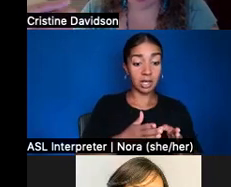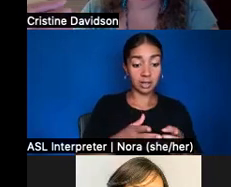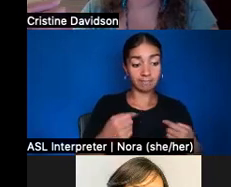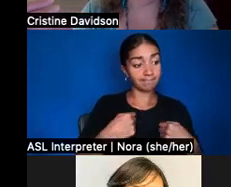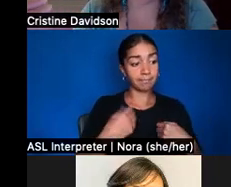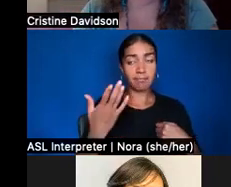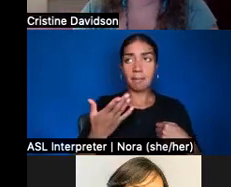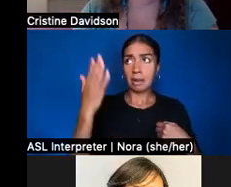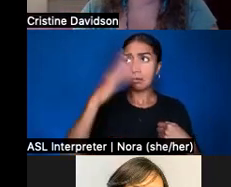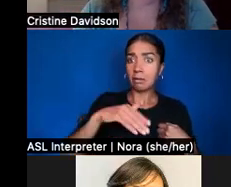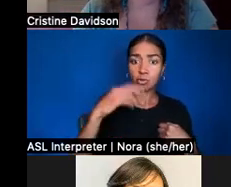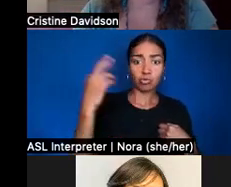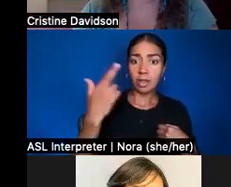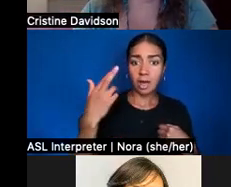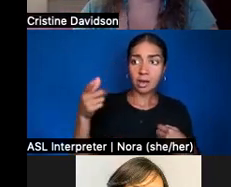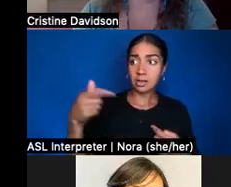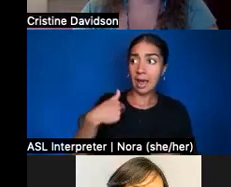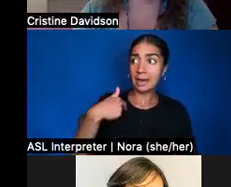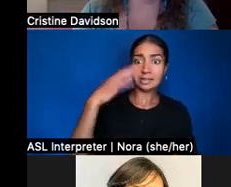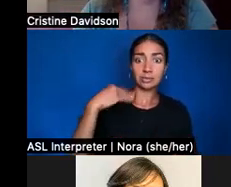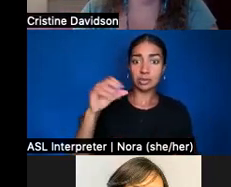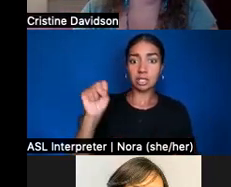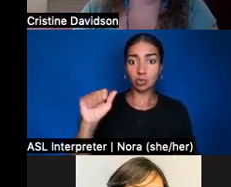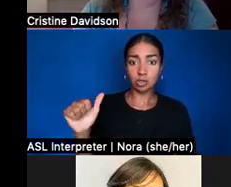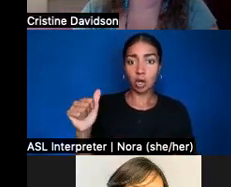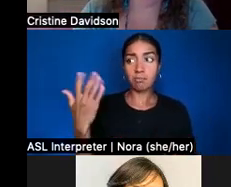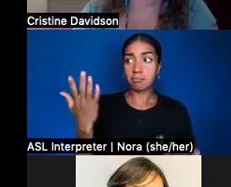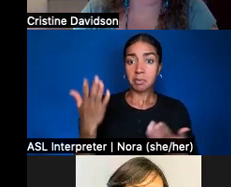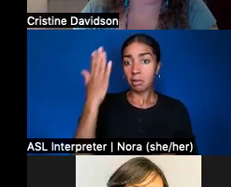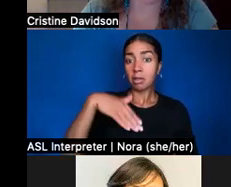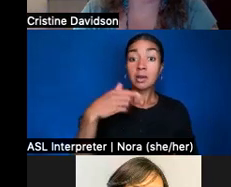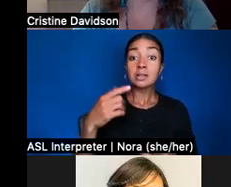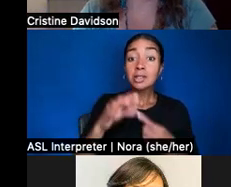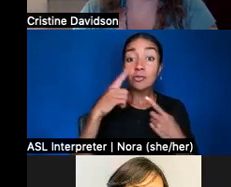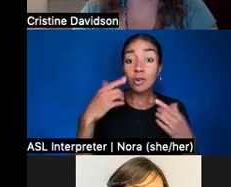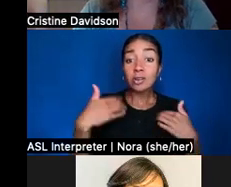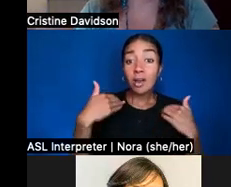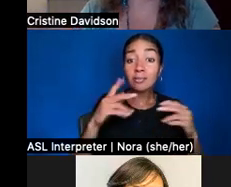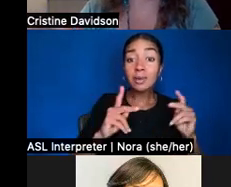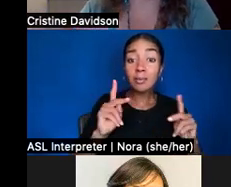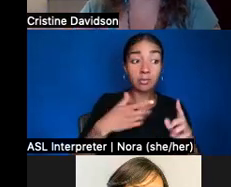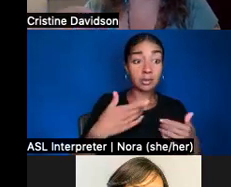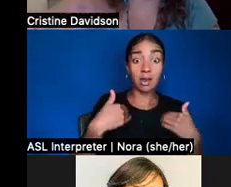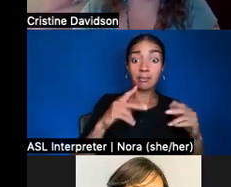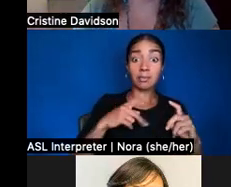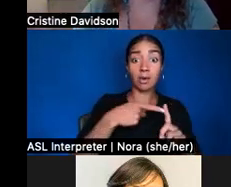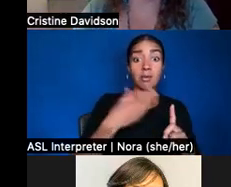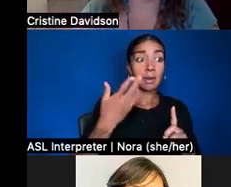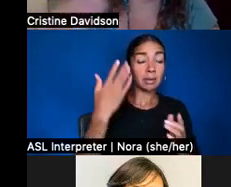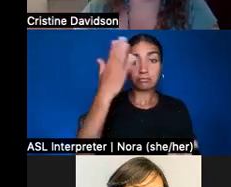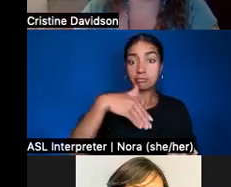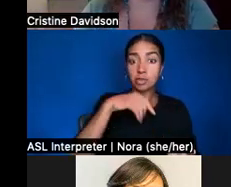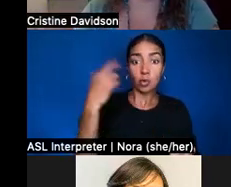you know, especially for younger folks, they may not even know that it was a sexual assault. So the more that we can provide